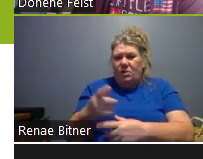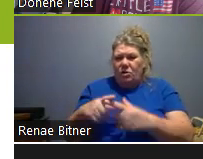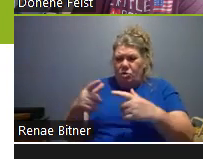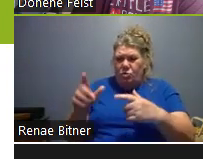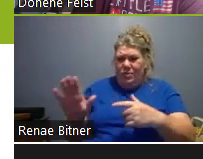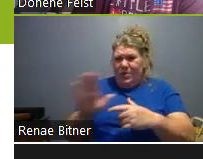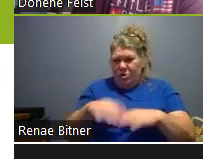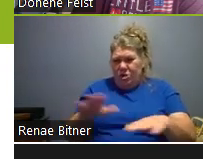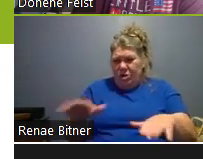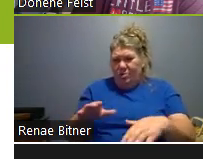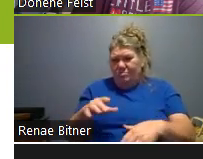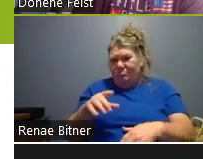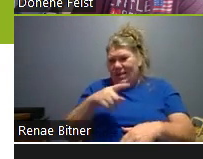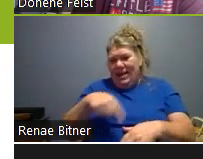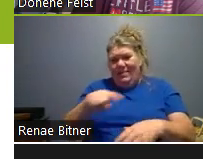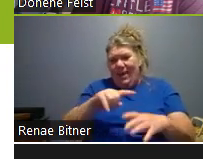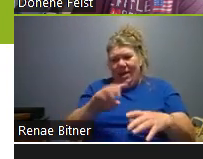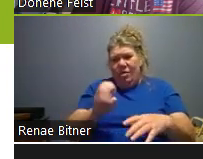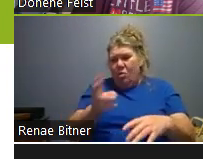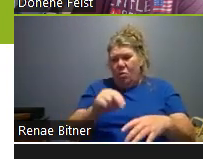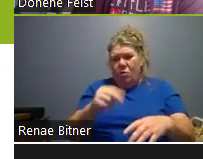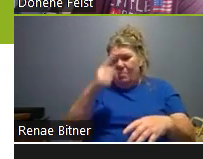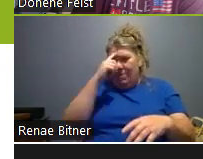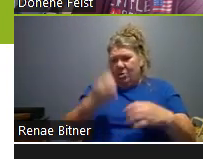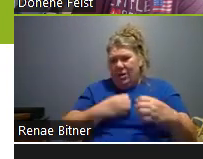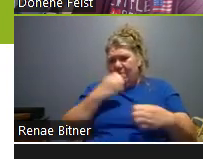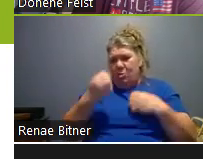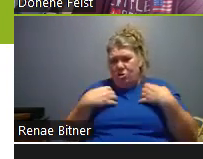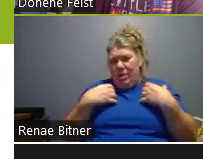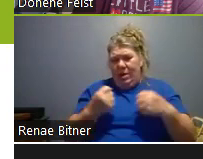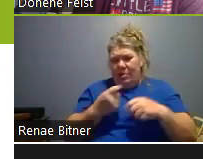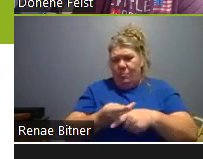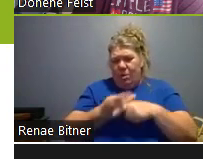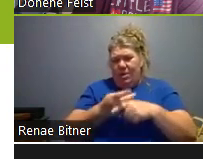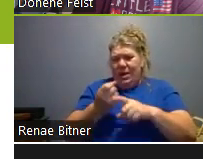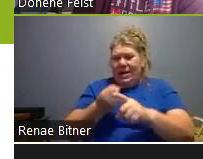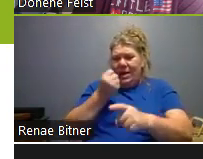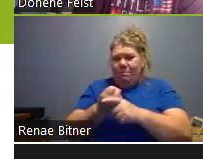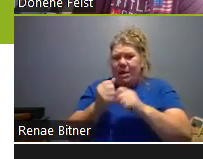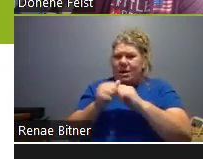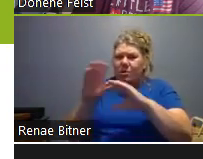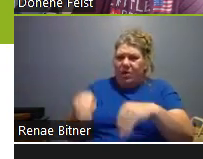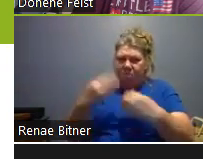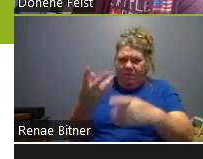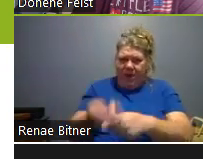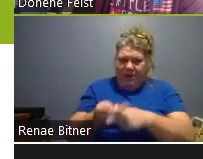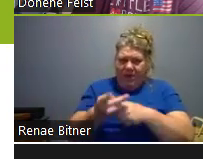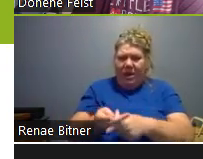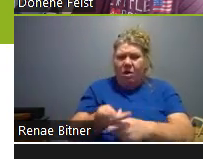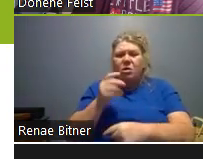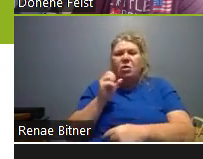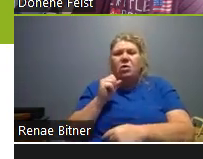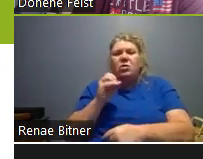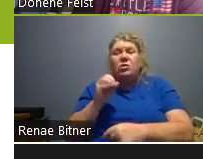really their own mental and emotional health and well-being can impact how they provide that care. So